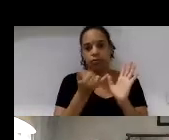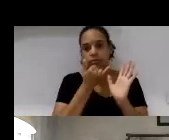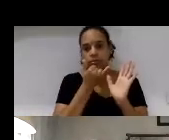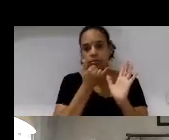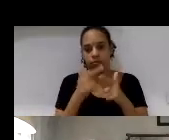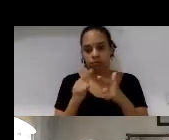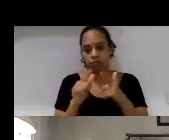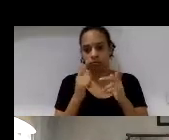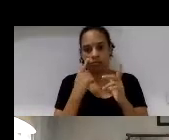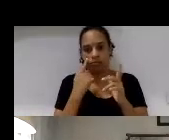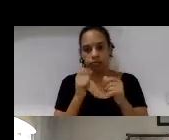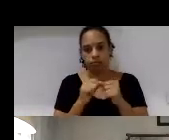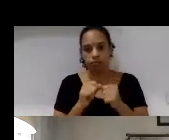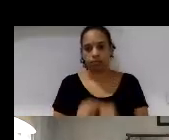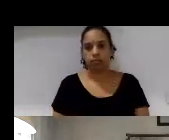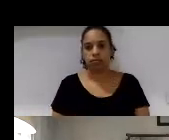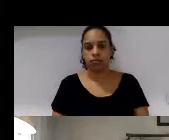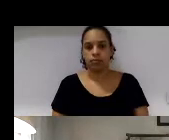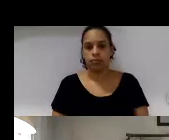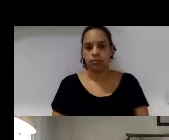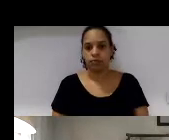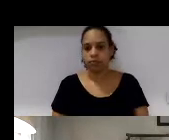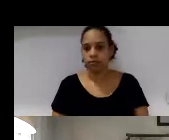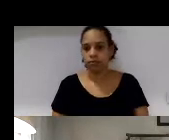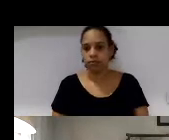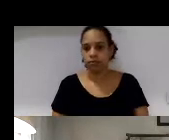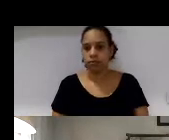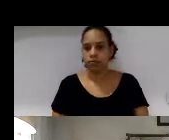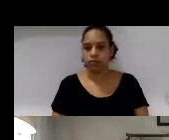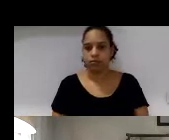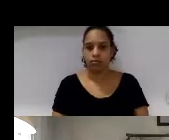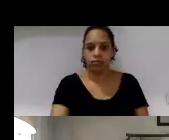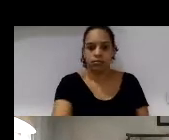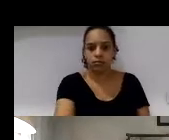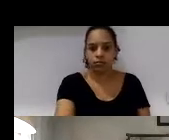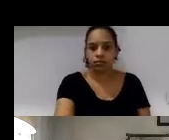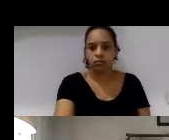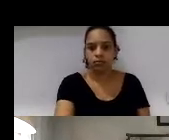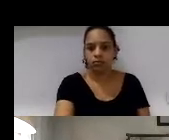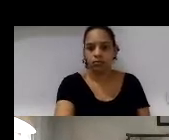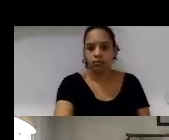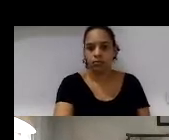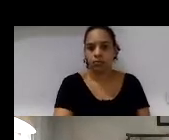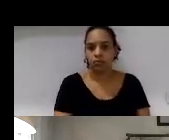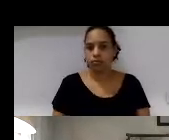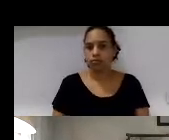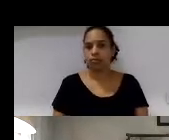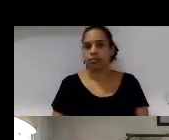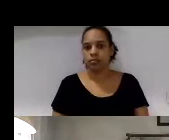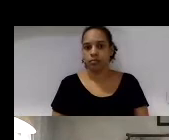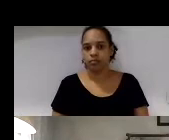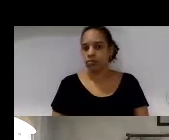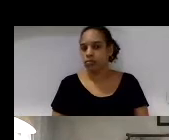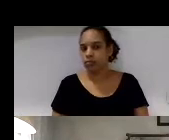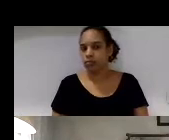interrupting. Two things. First, there is this those red lines on your presentation.